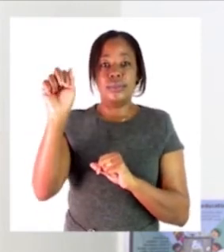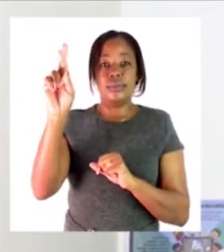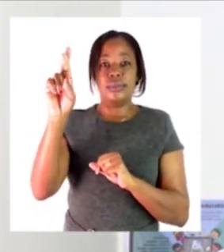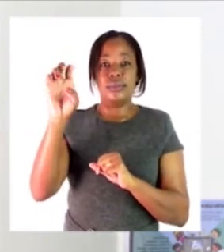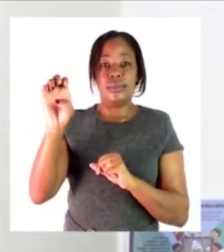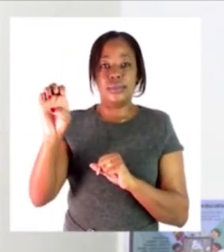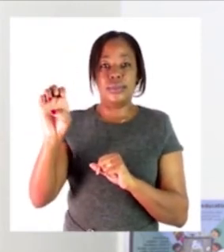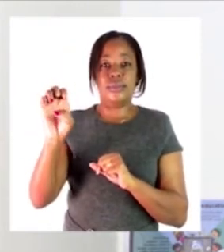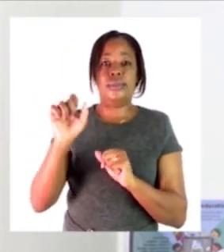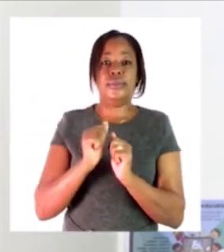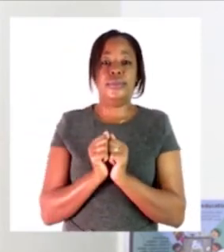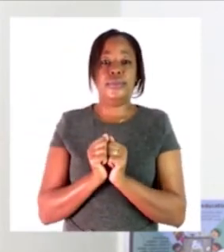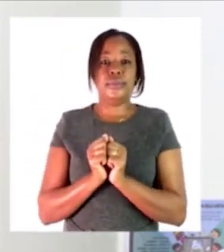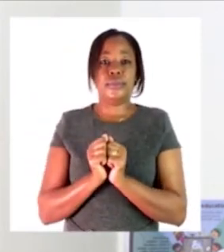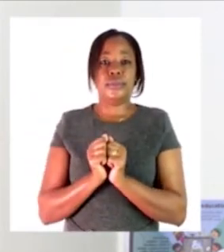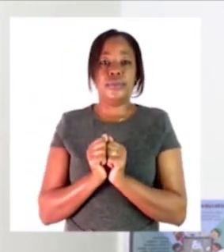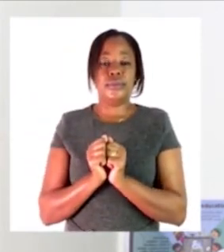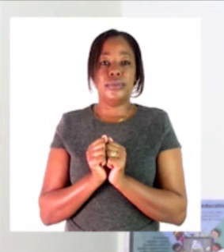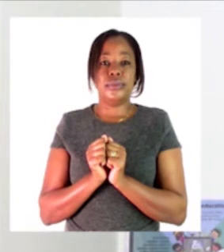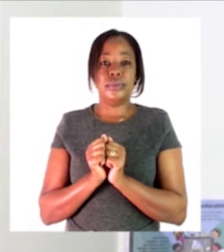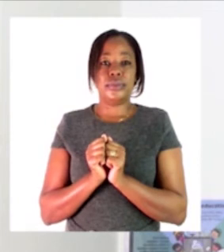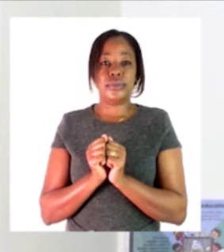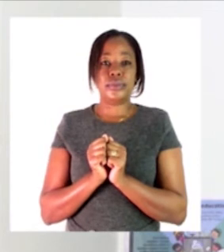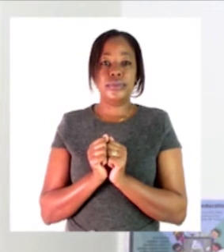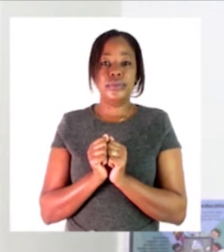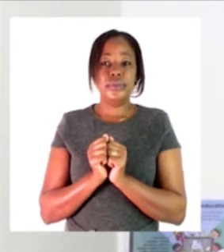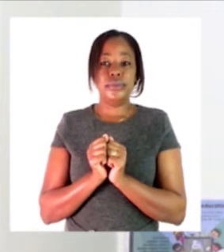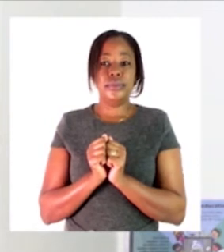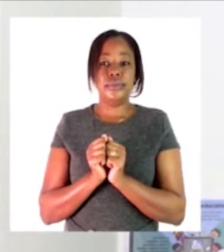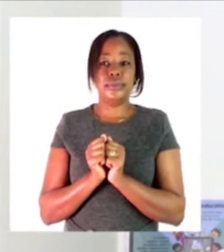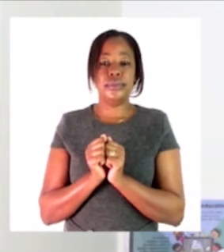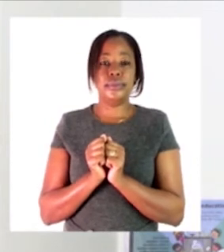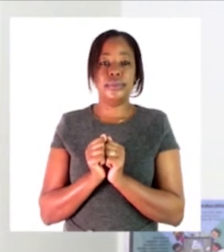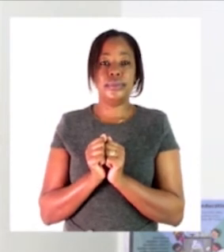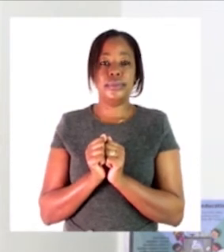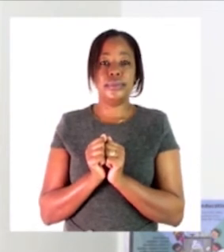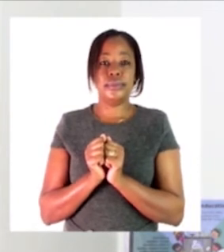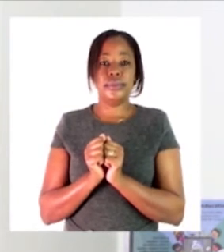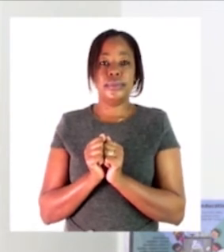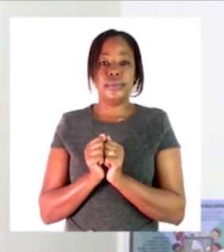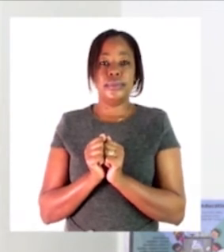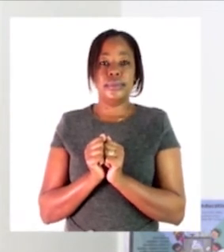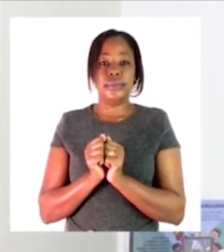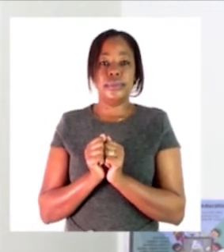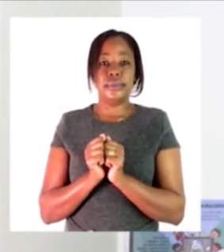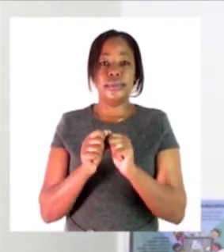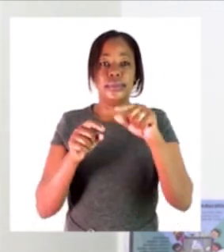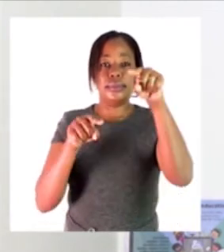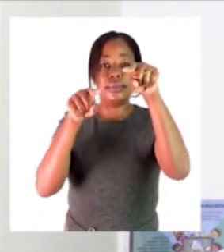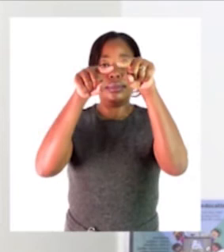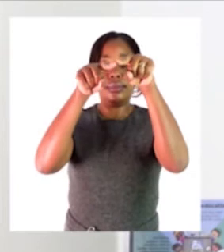it? It's a square. Very good. Okay, we also have